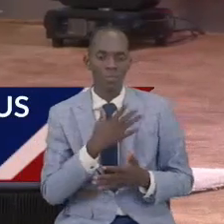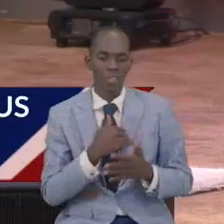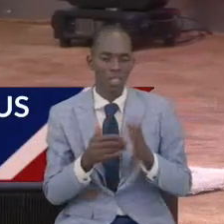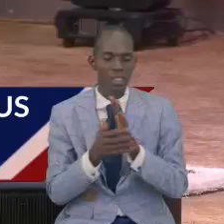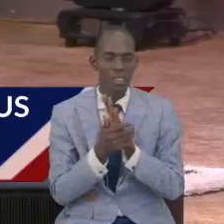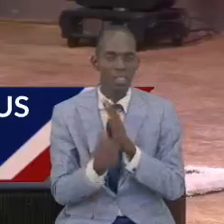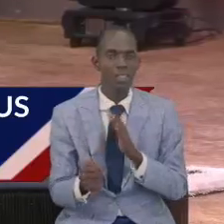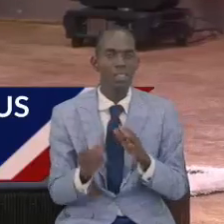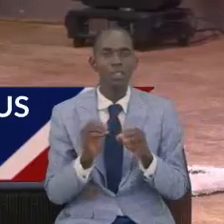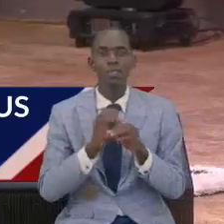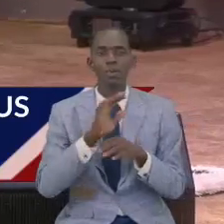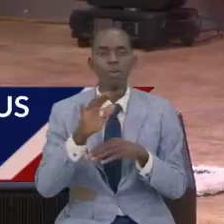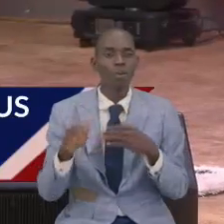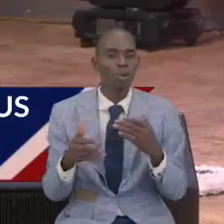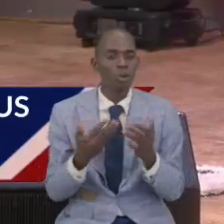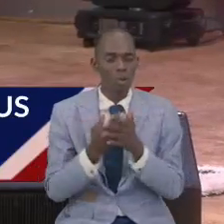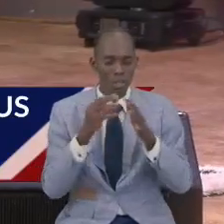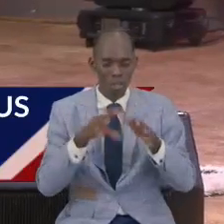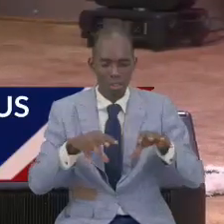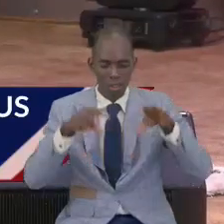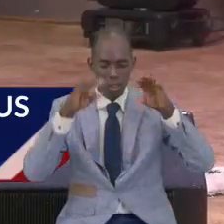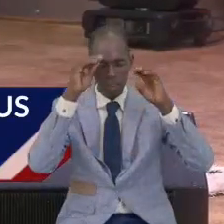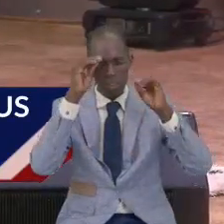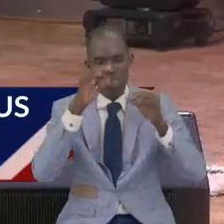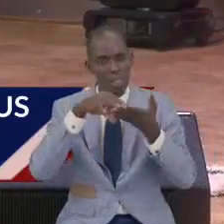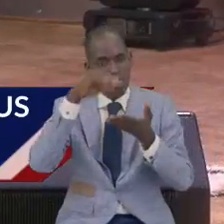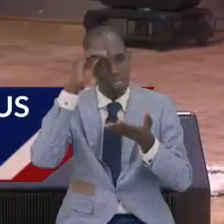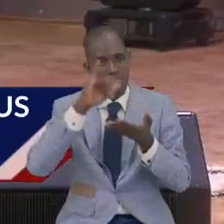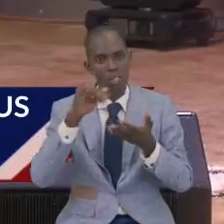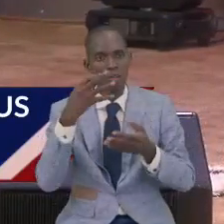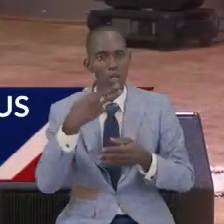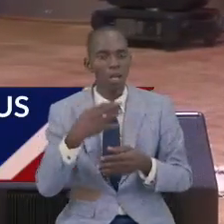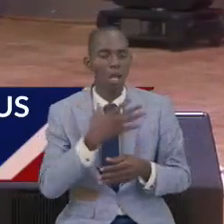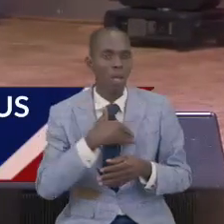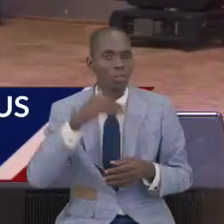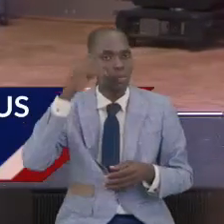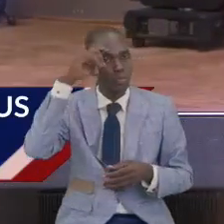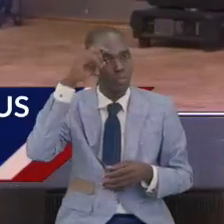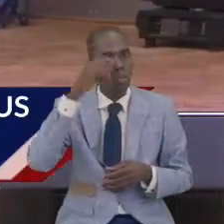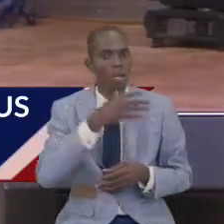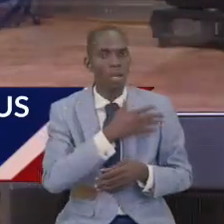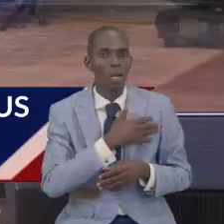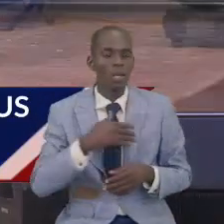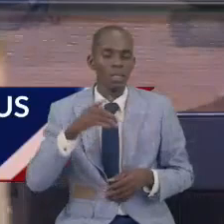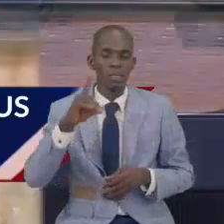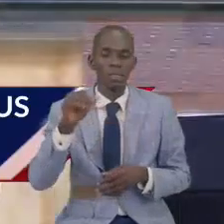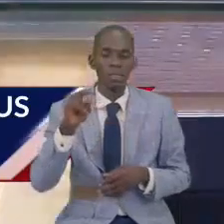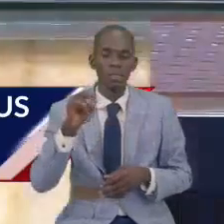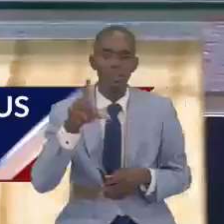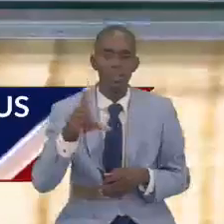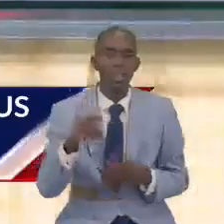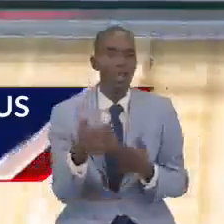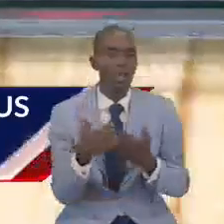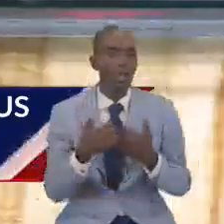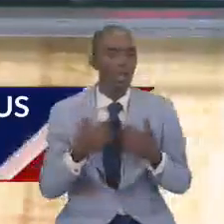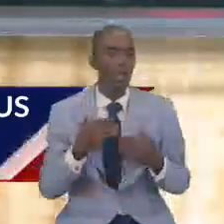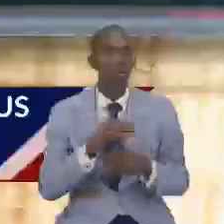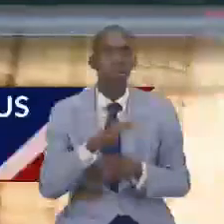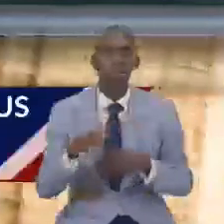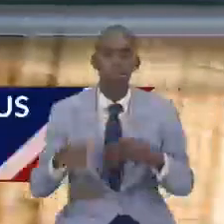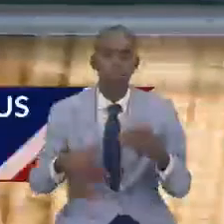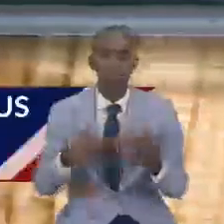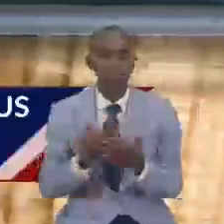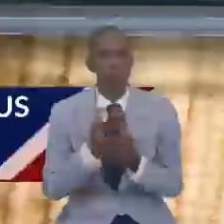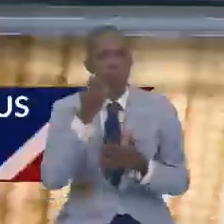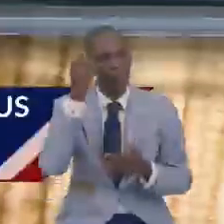skill in all learning and wisdom, and Daniel had understanding in all visions and dreams.